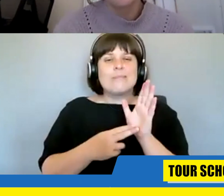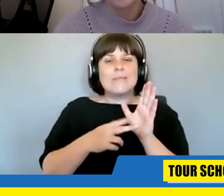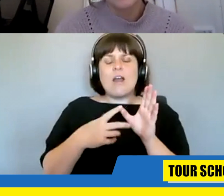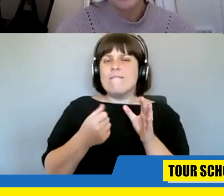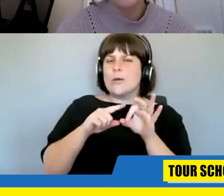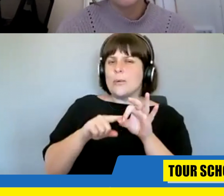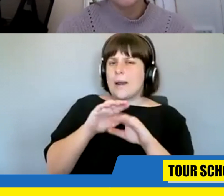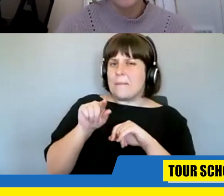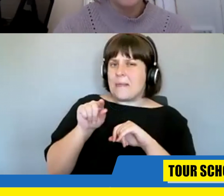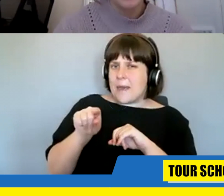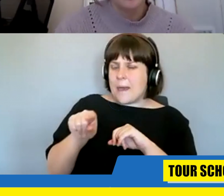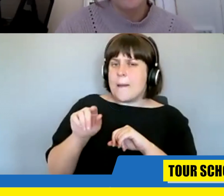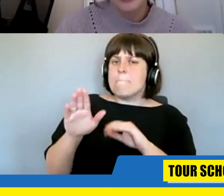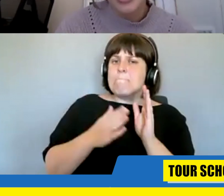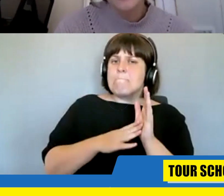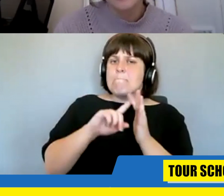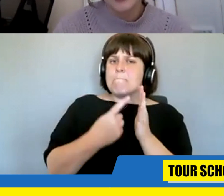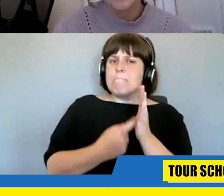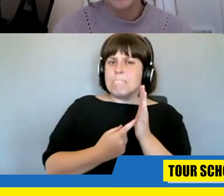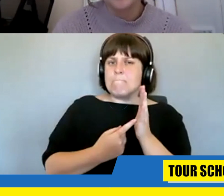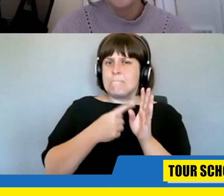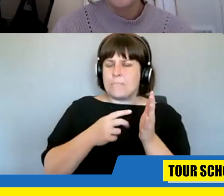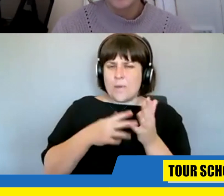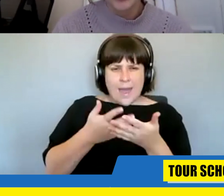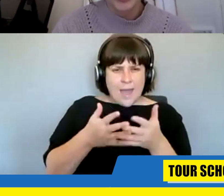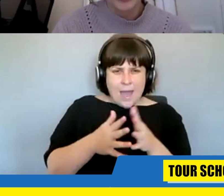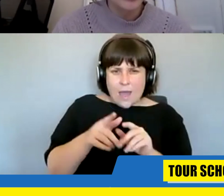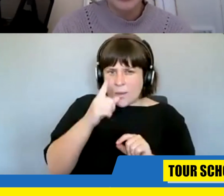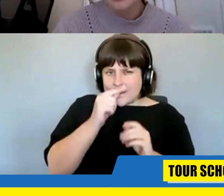that. What's a way that Lisa might be able to find out